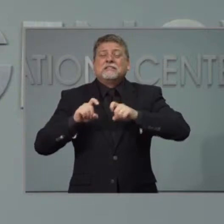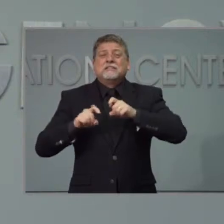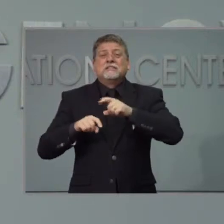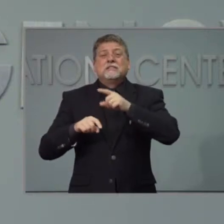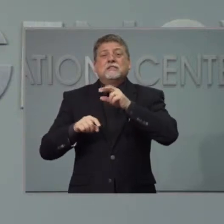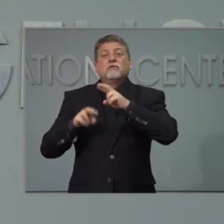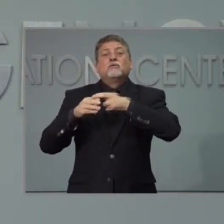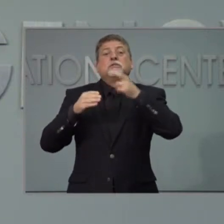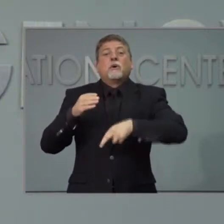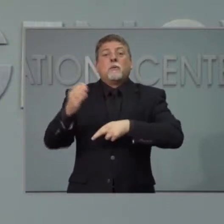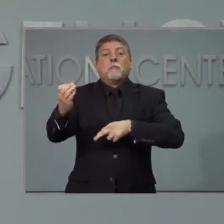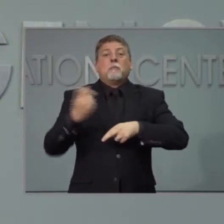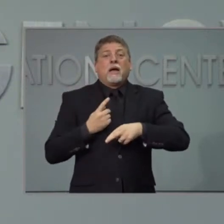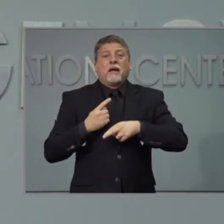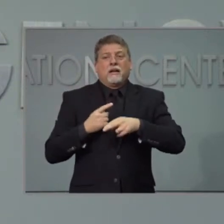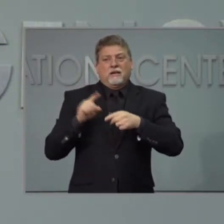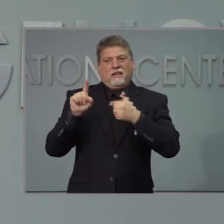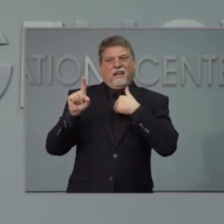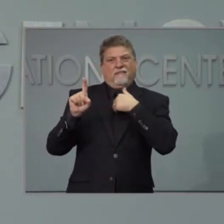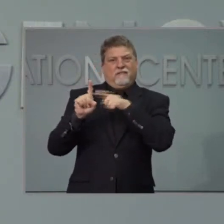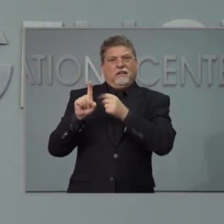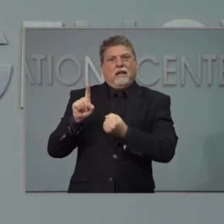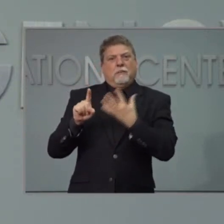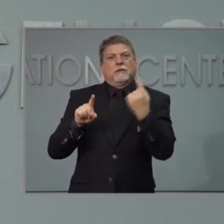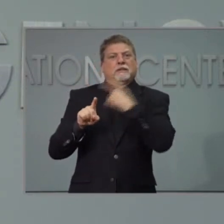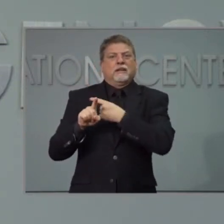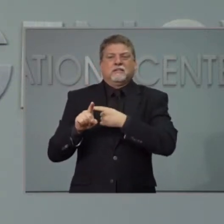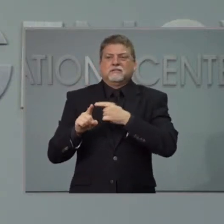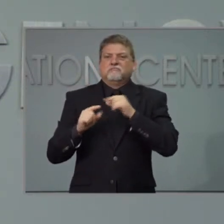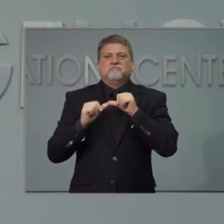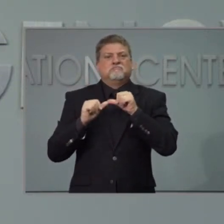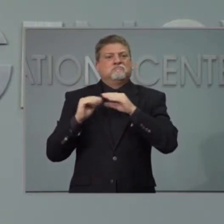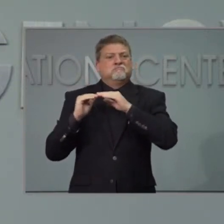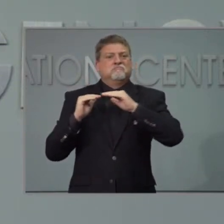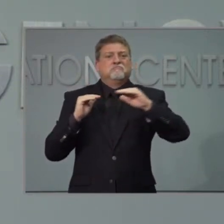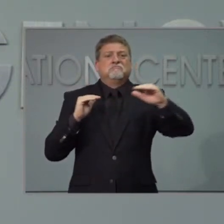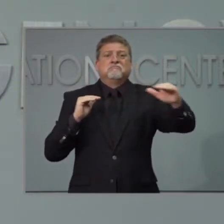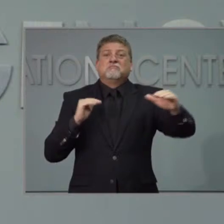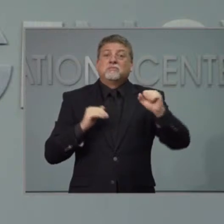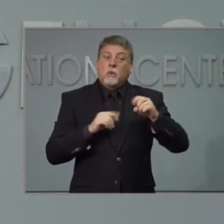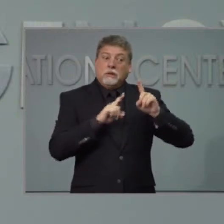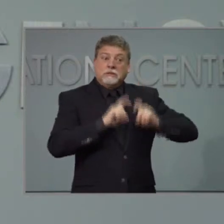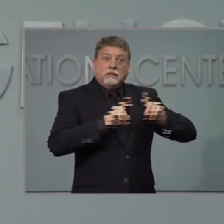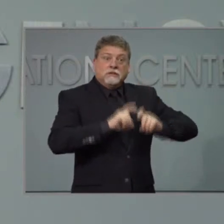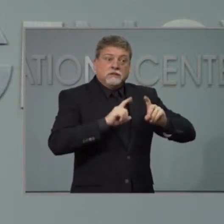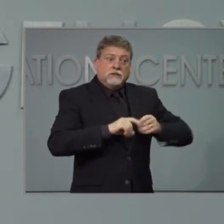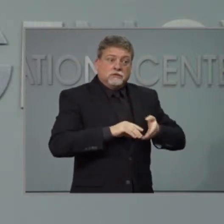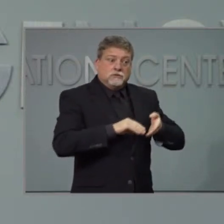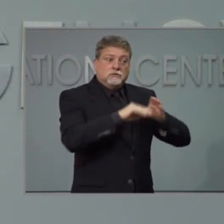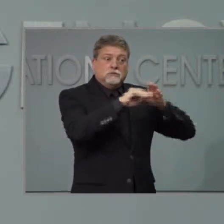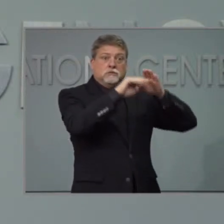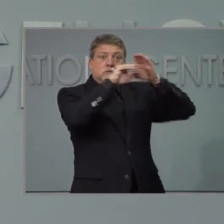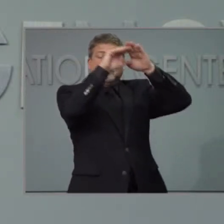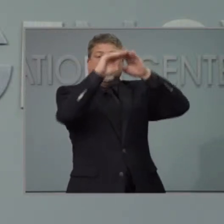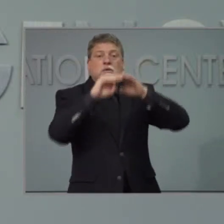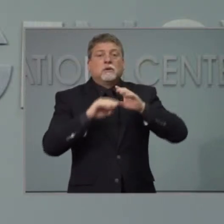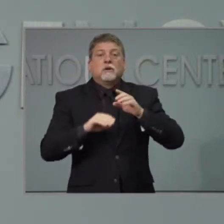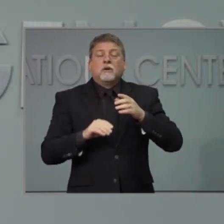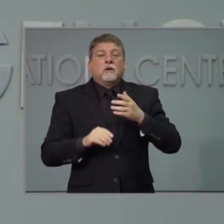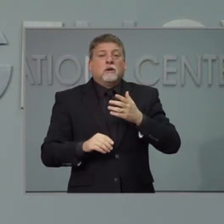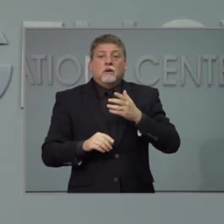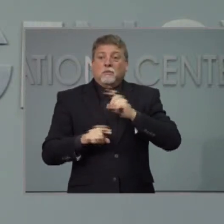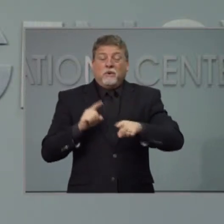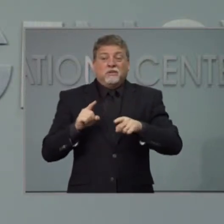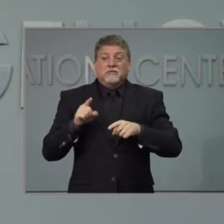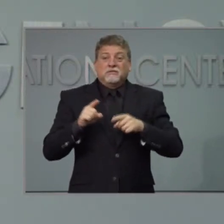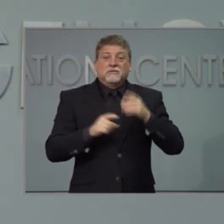we've been holding steady, even as we are doing some of the highest amount of testing that we've done since this pandemic started. We're seeing some days, on our